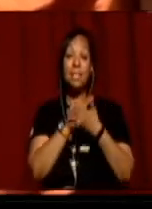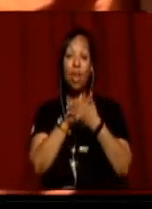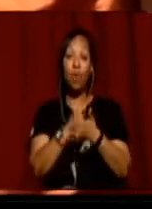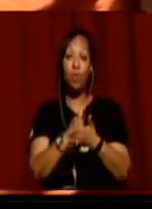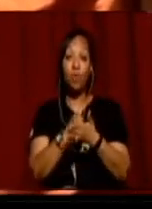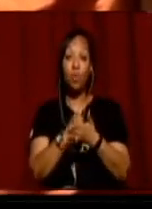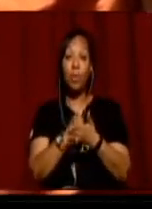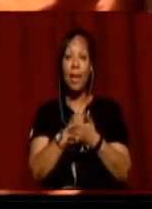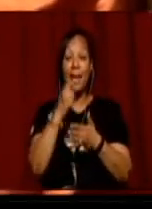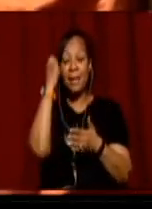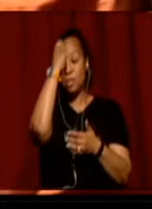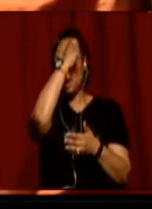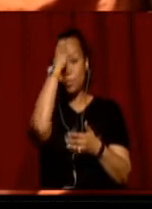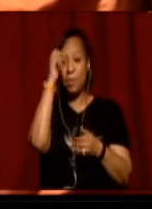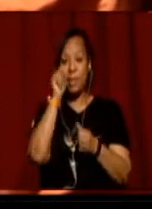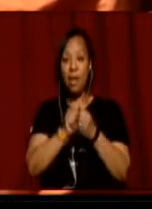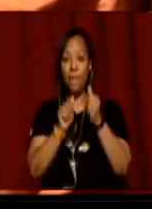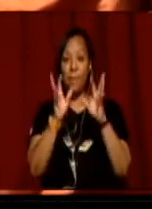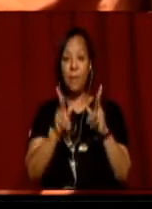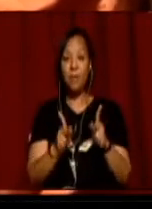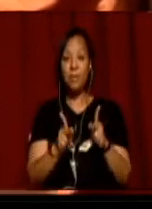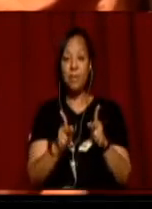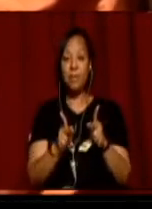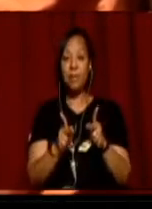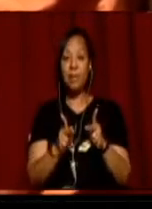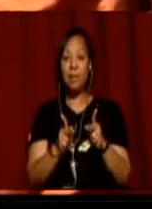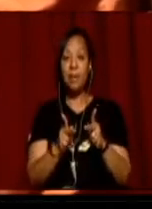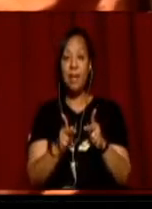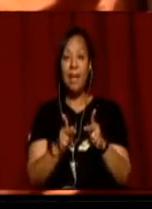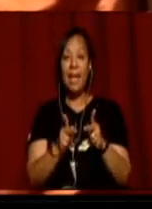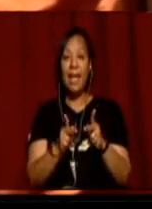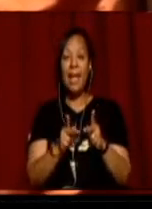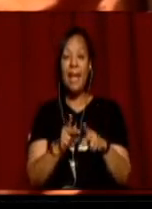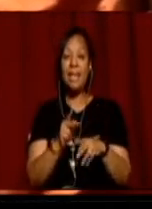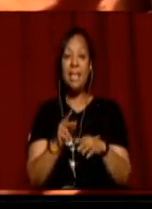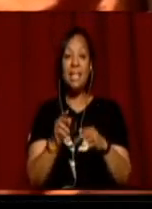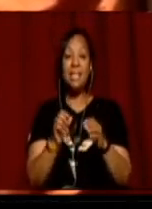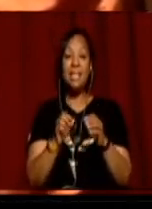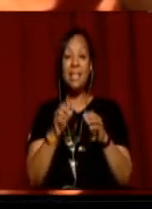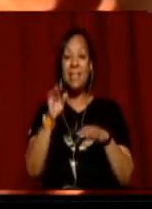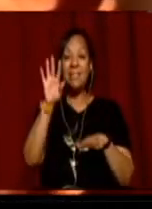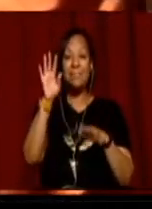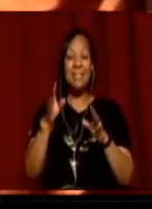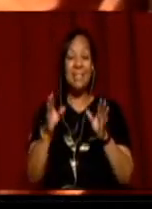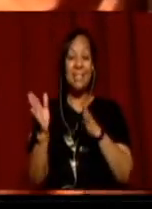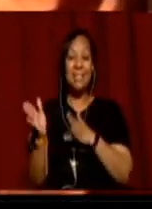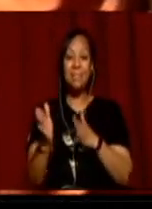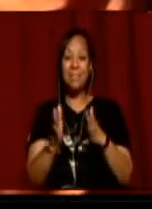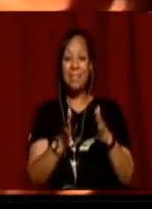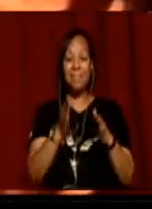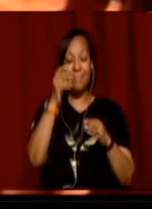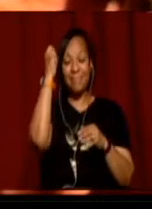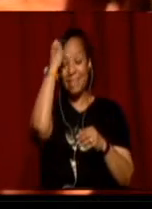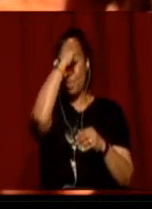doing screening on everybody. And at the very hint of any minor symptom of any sort, you then get